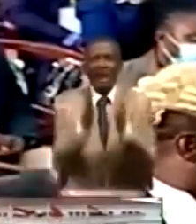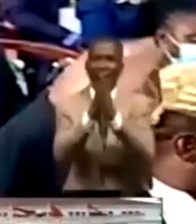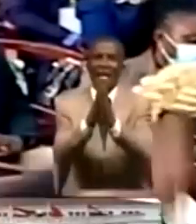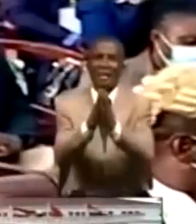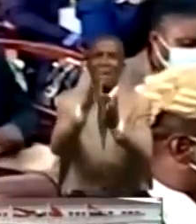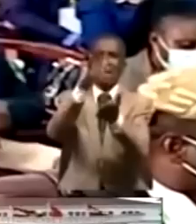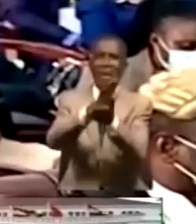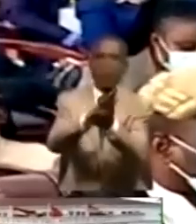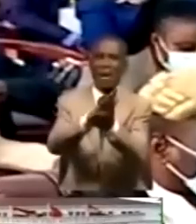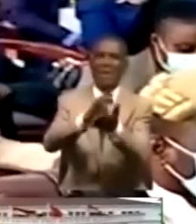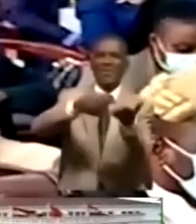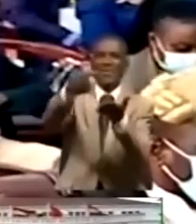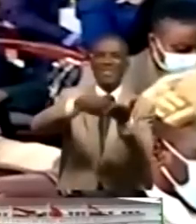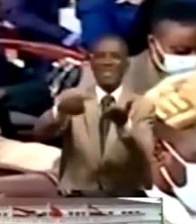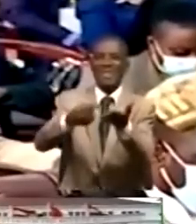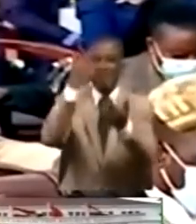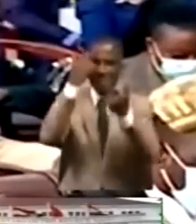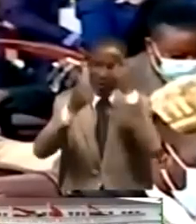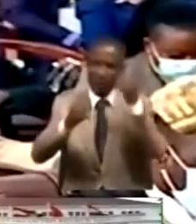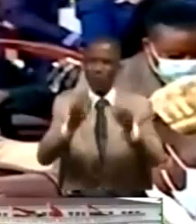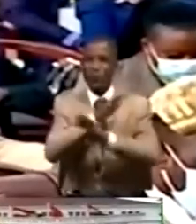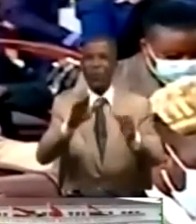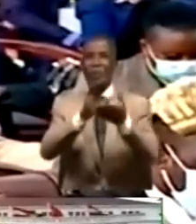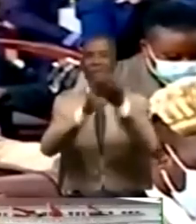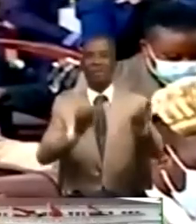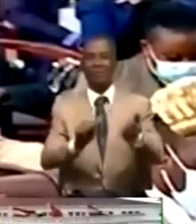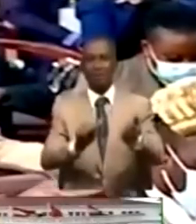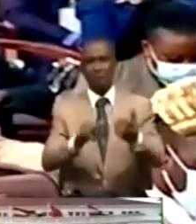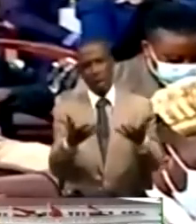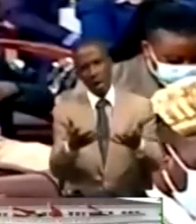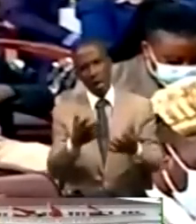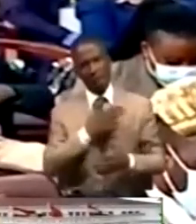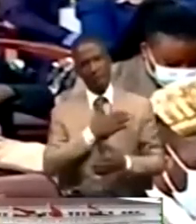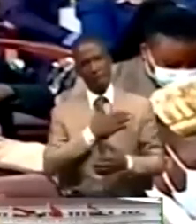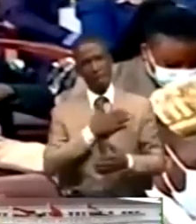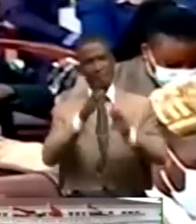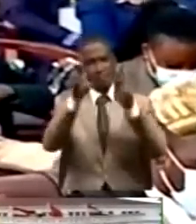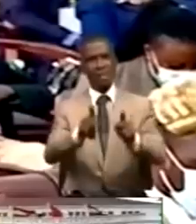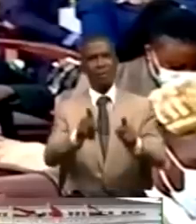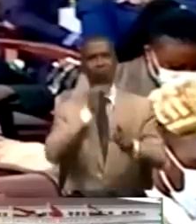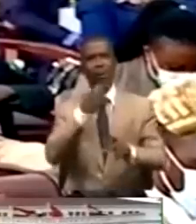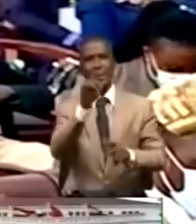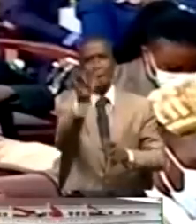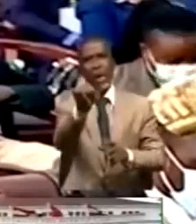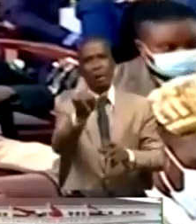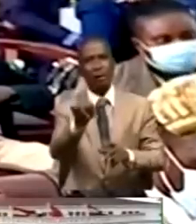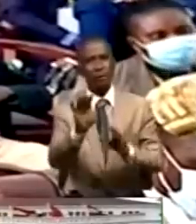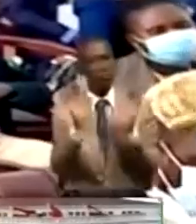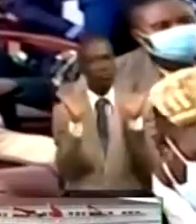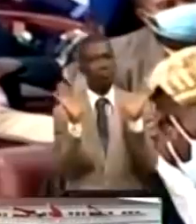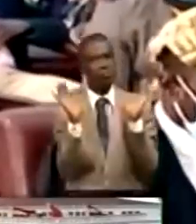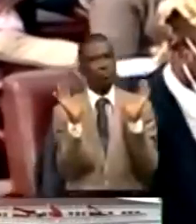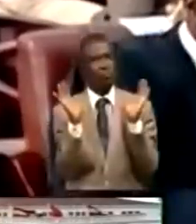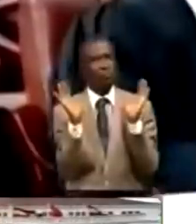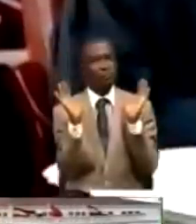signed because he didn't want to put spokes in the wheel. The witness never said that. That is the question he asked him. I can say so. The witness can